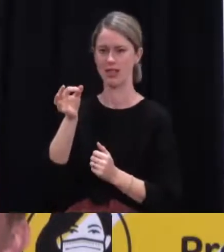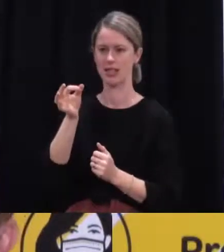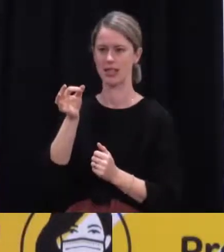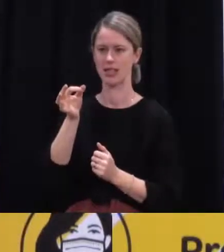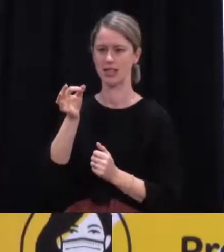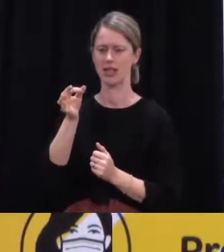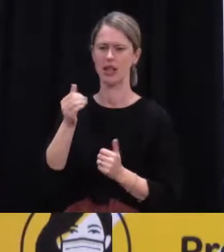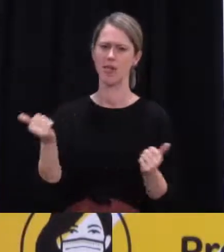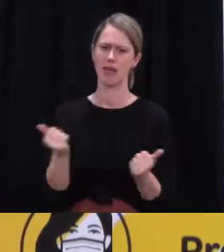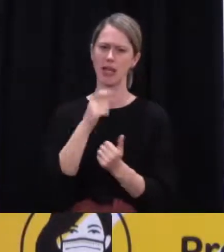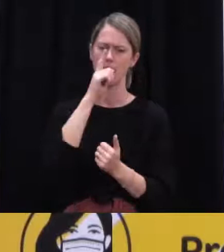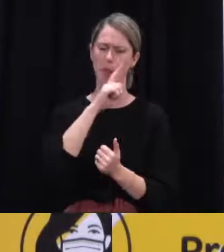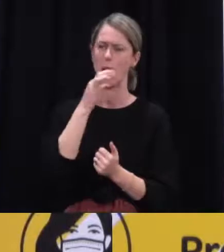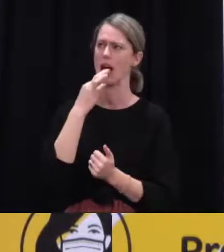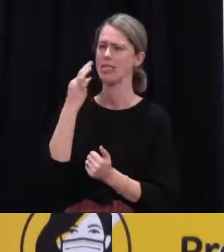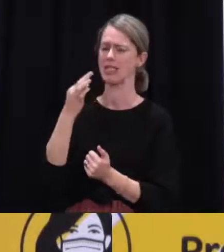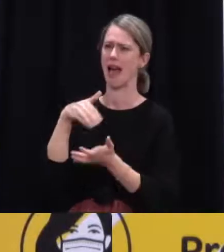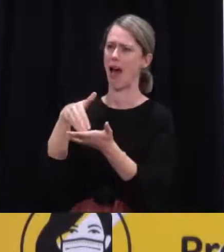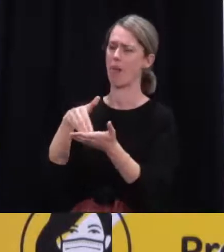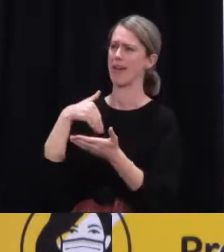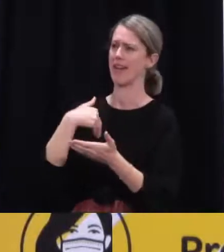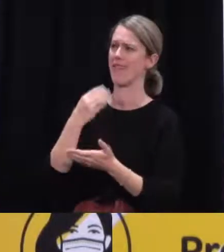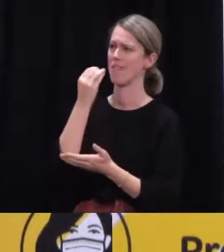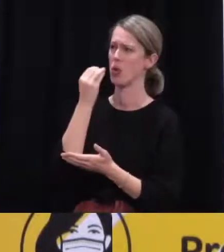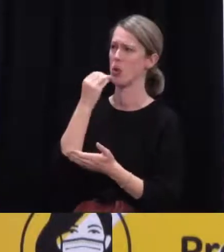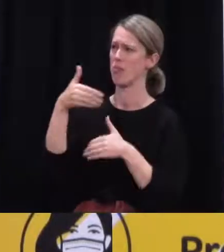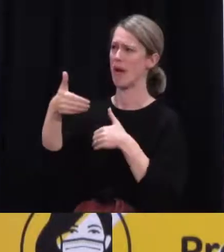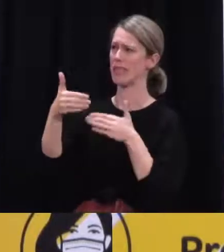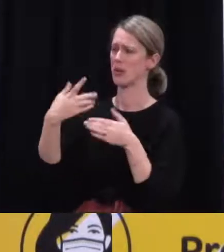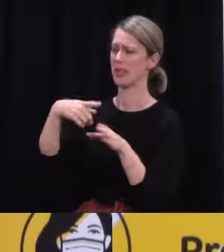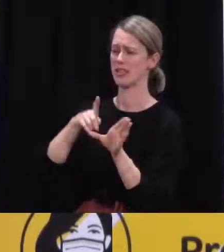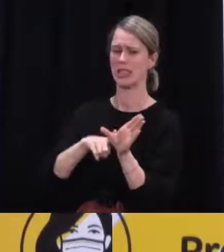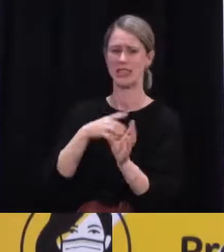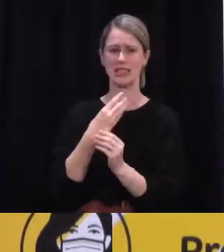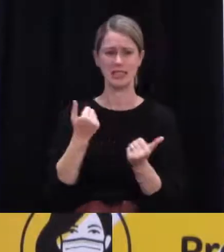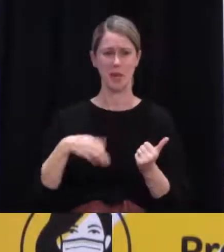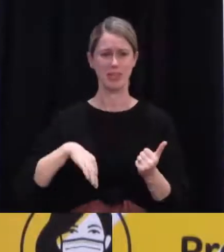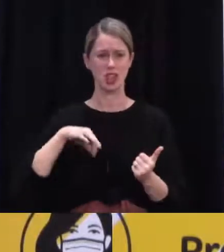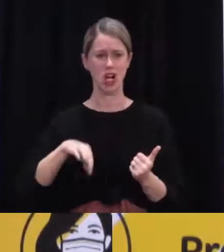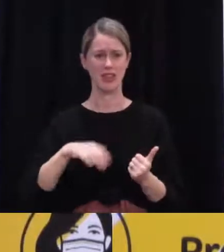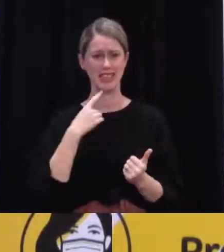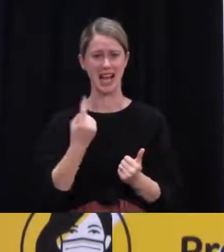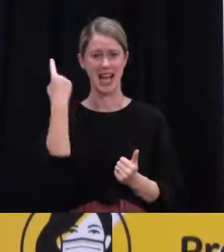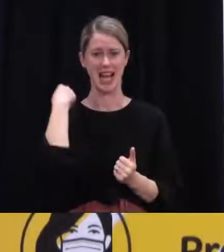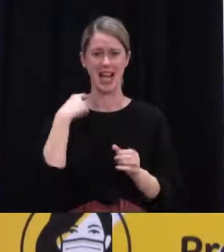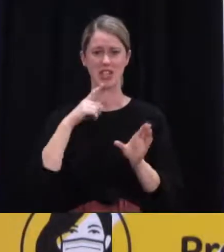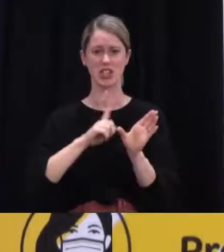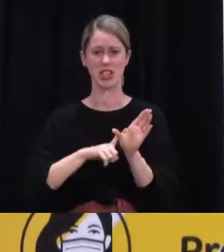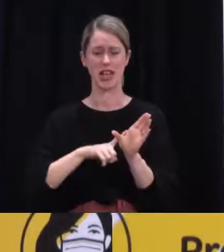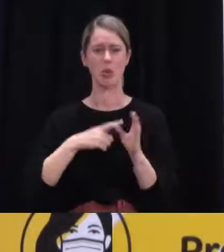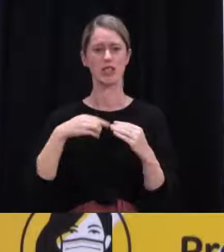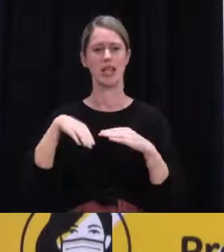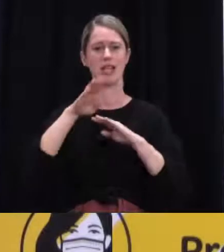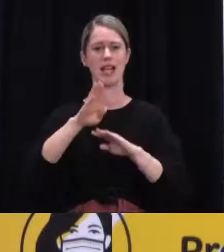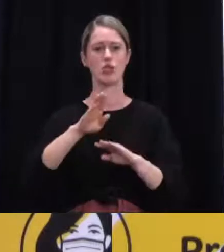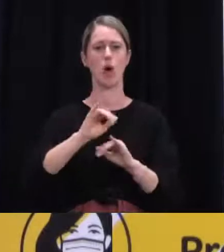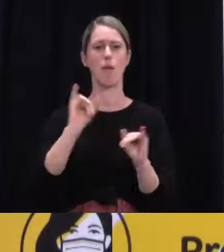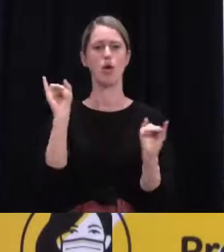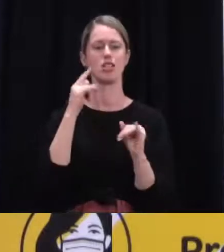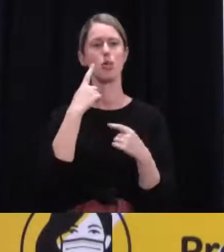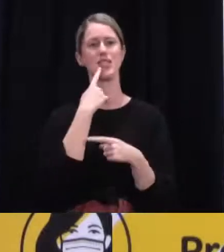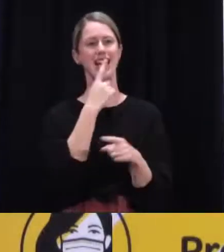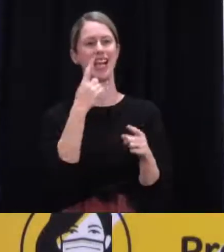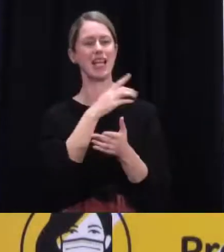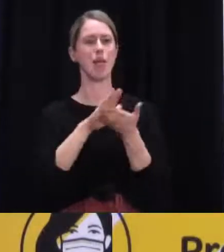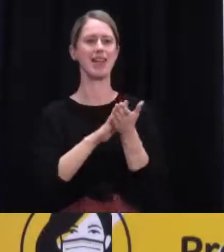Other back, yeah. There's been huge demand for food parcels this year. Some charities we've spoken to said last year there was a state of national emergency declared and meant that it